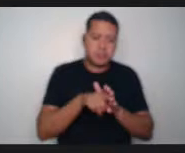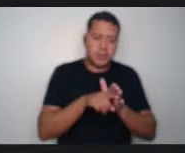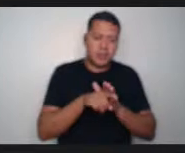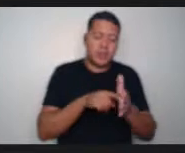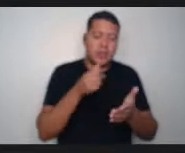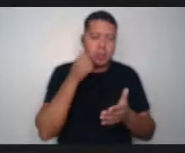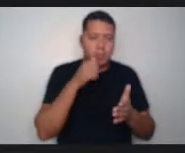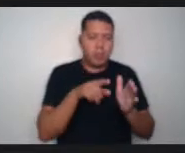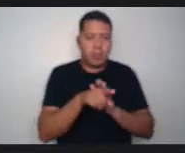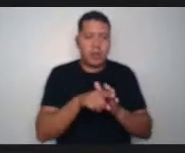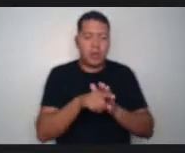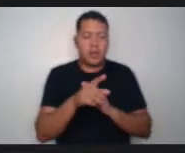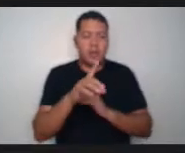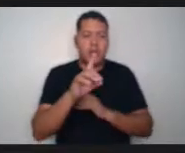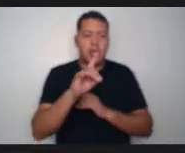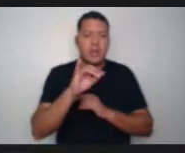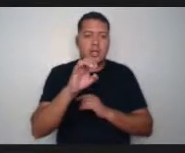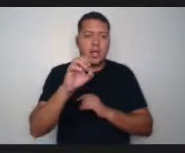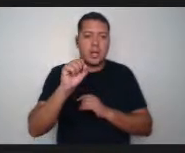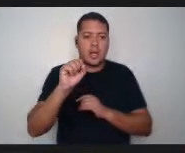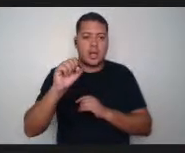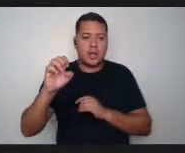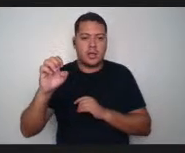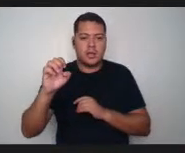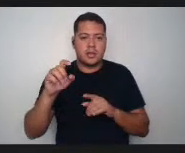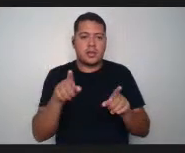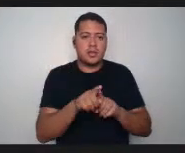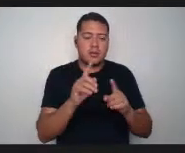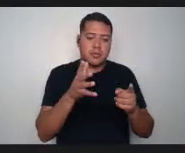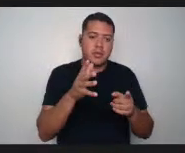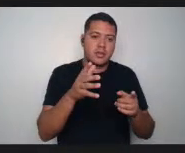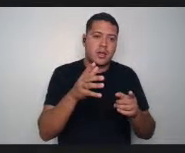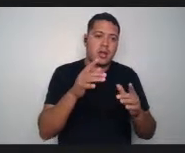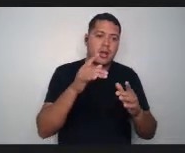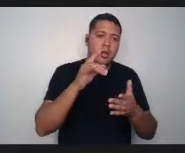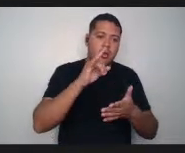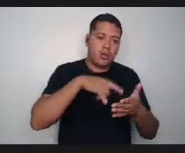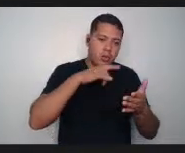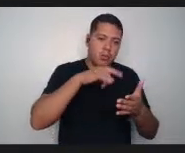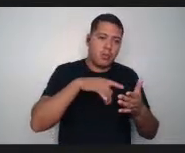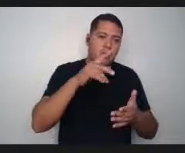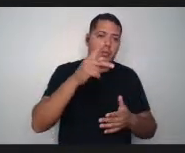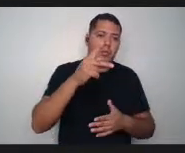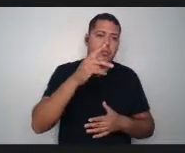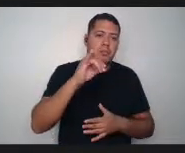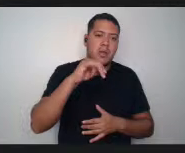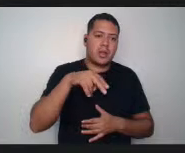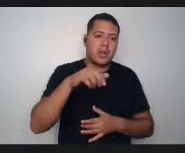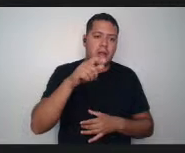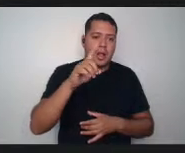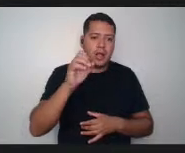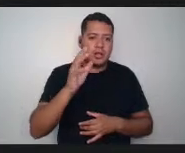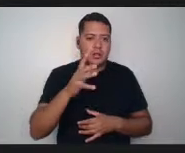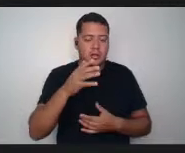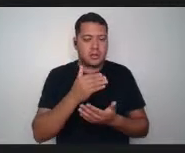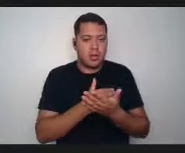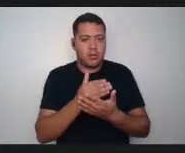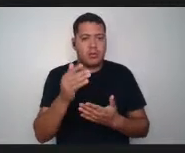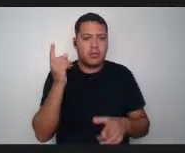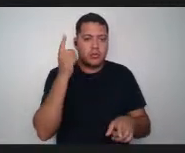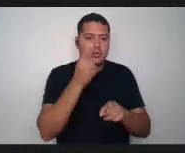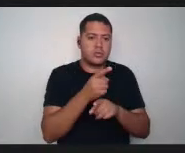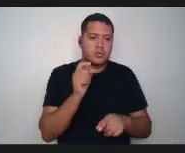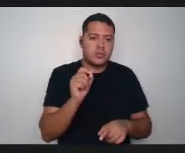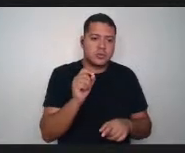Brazil, we have a research in GIS, and that starts with the data of PNAE.